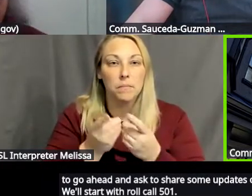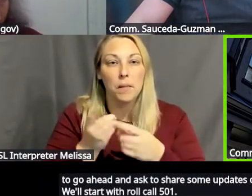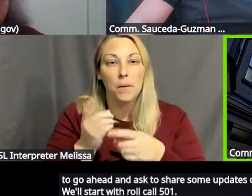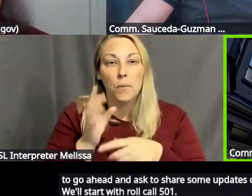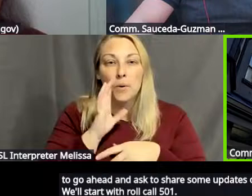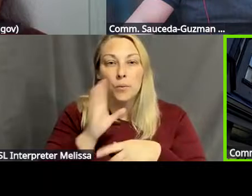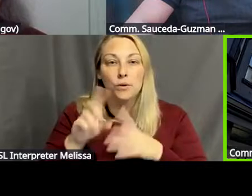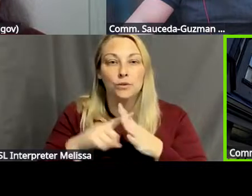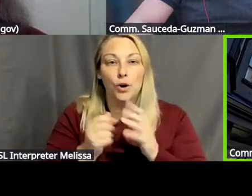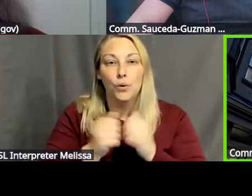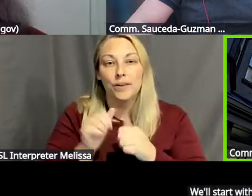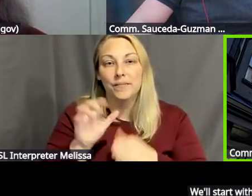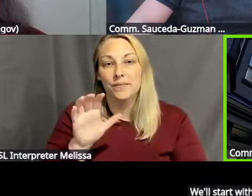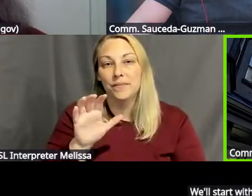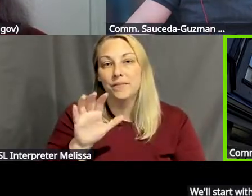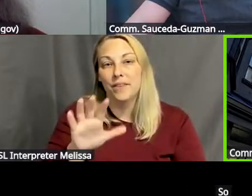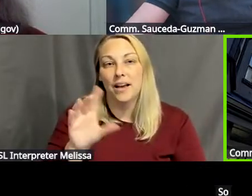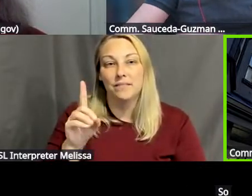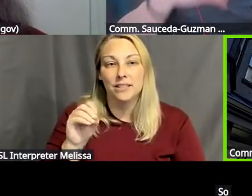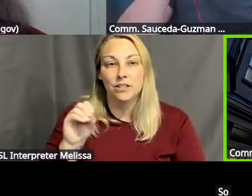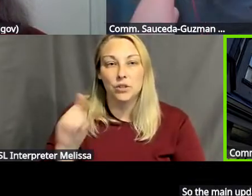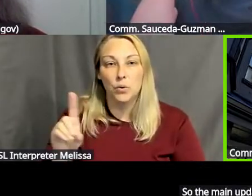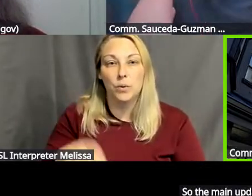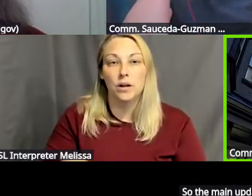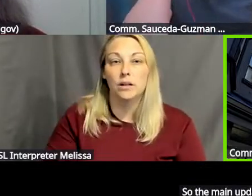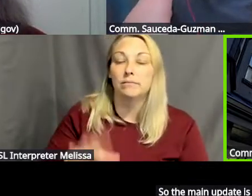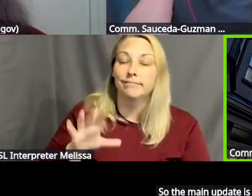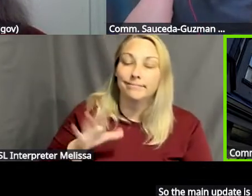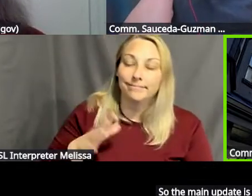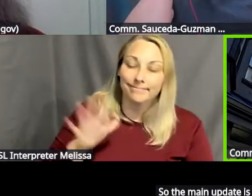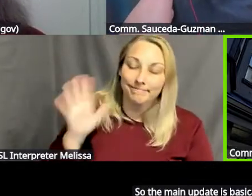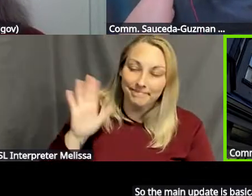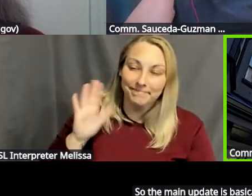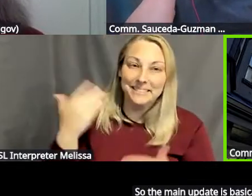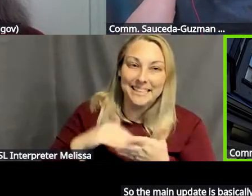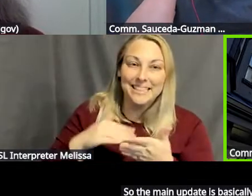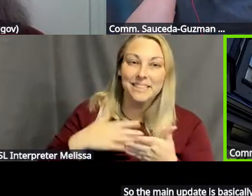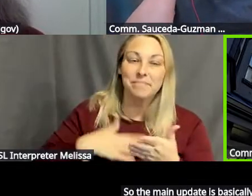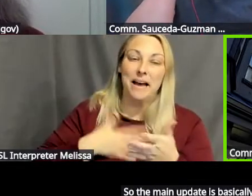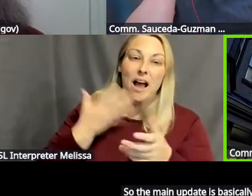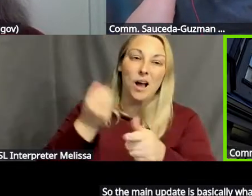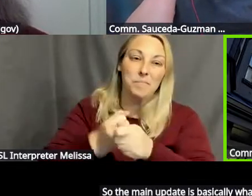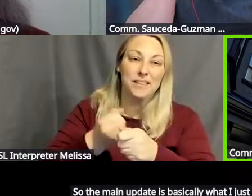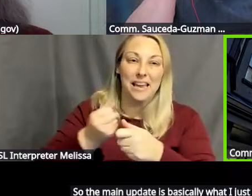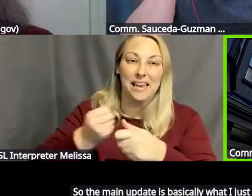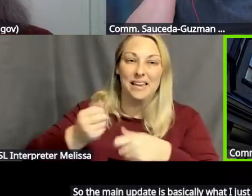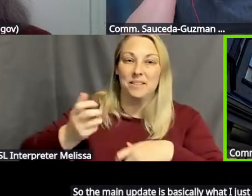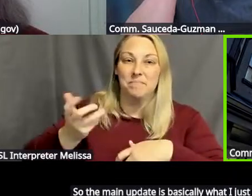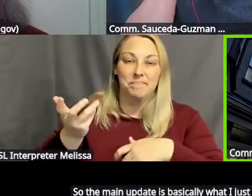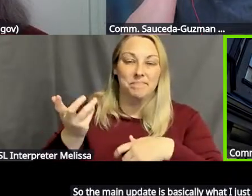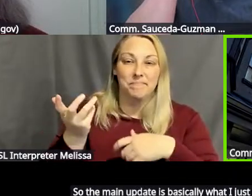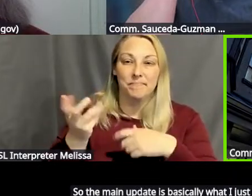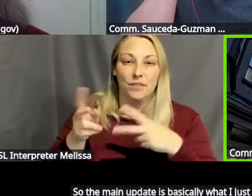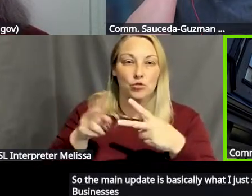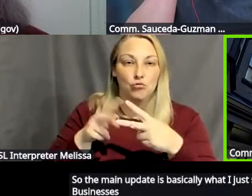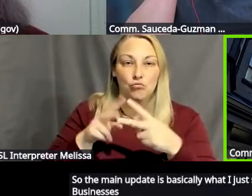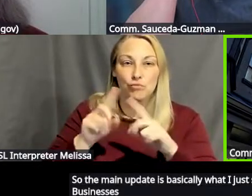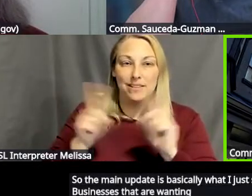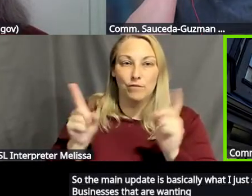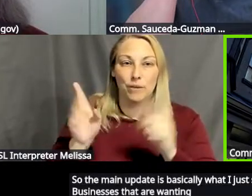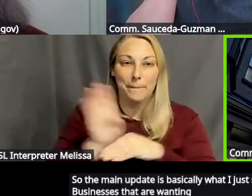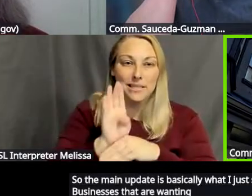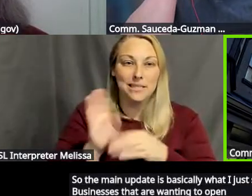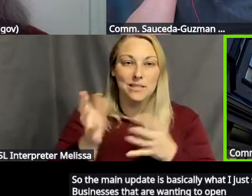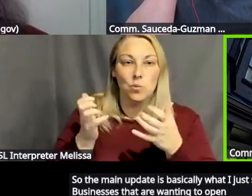Hello. The main update is basically what I just said. So there's two different businesses that are wanting to open up some